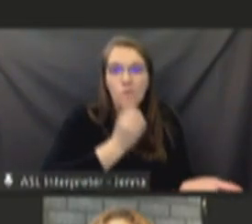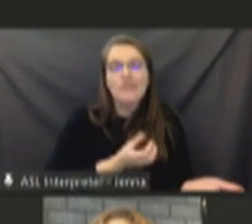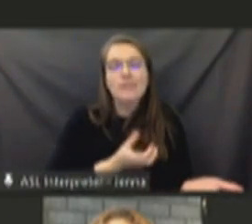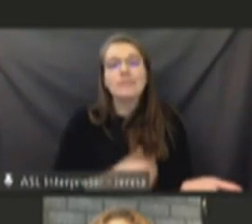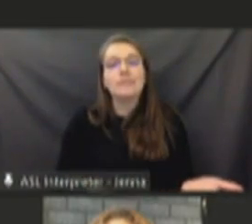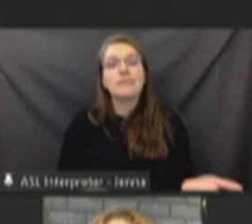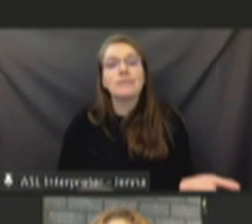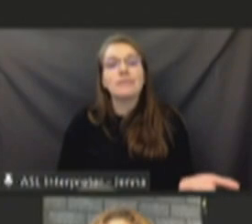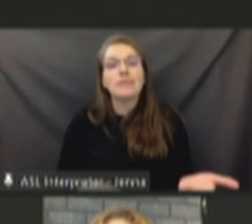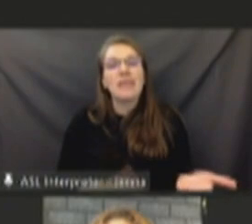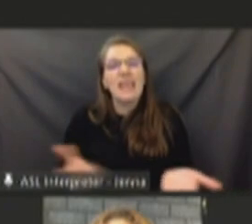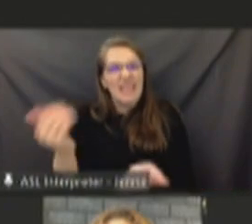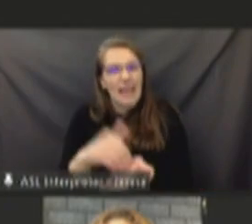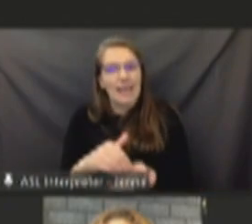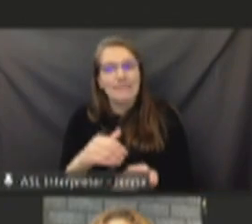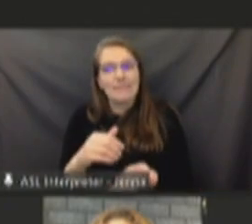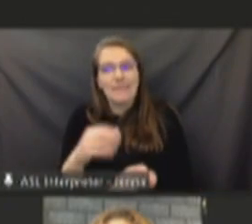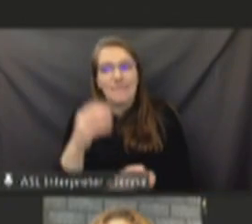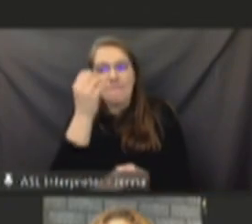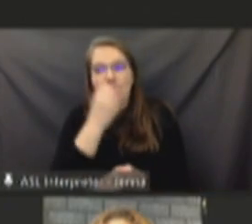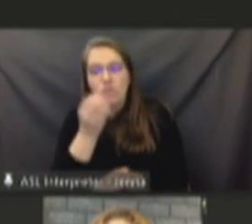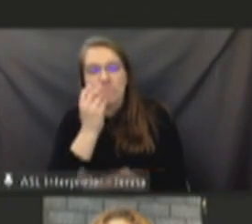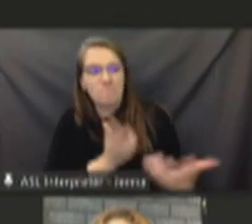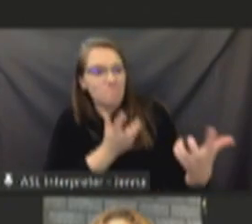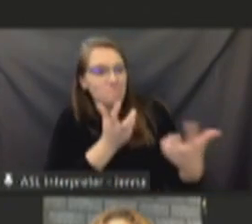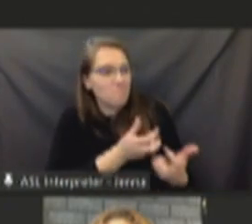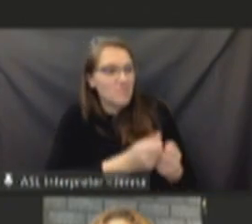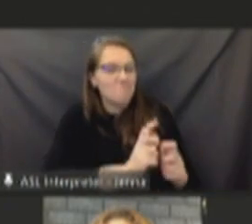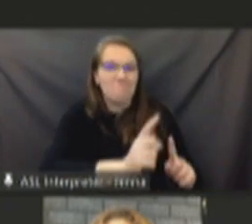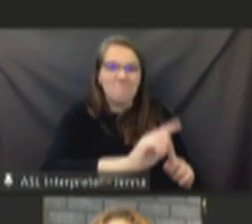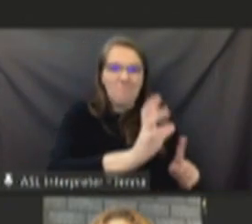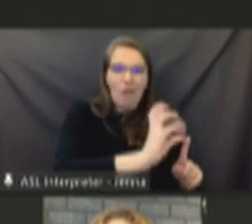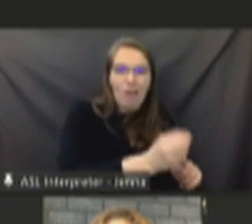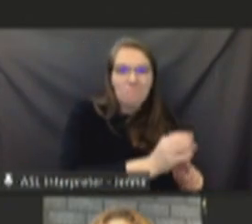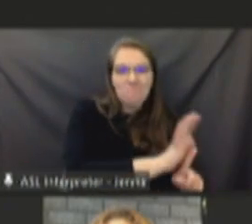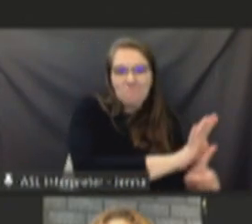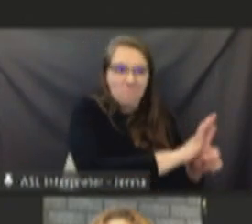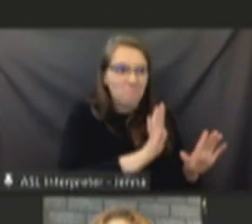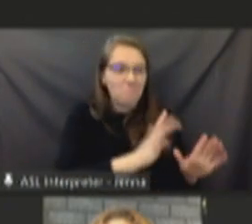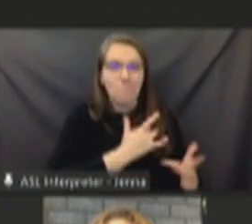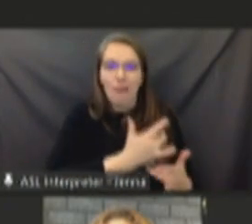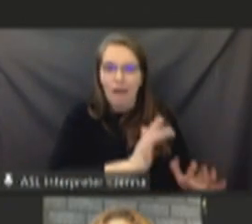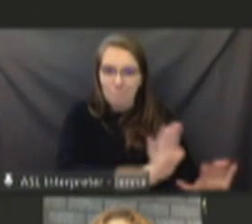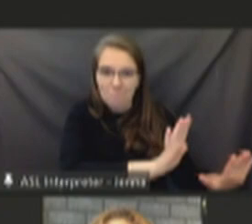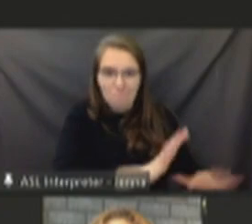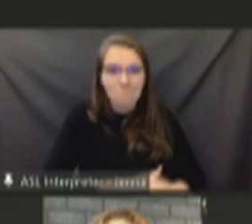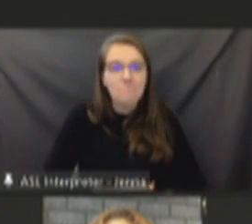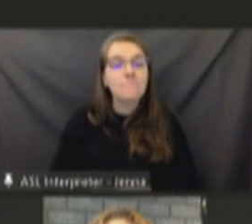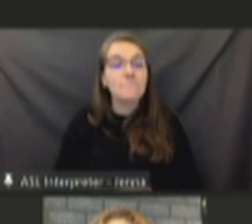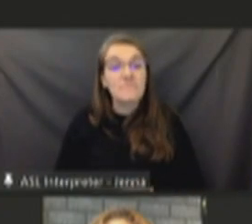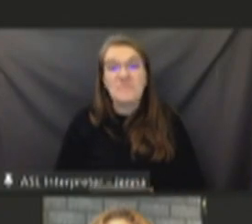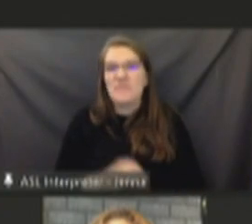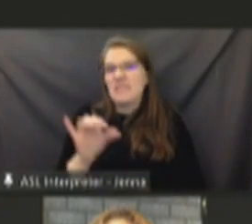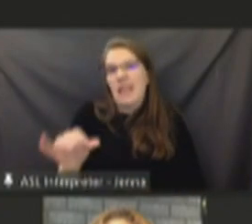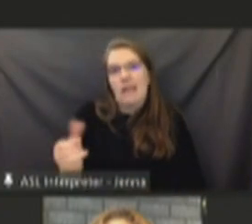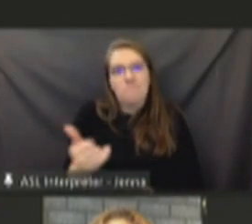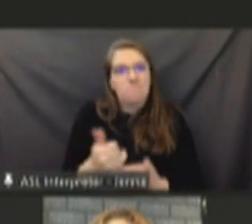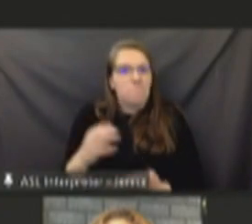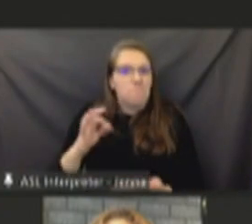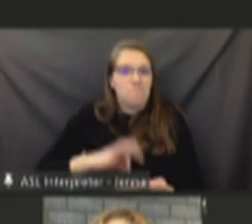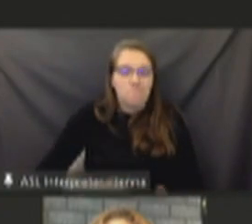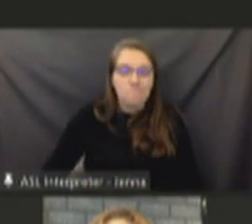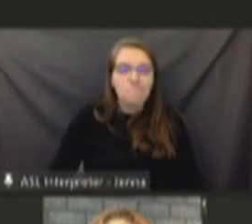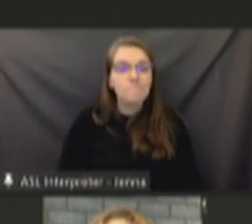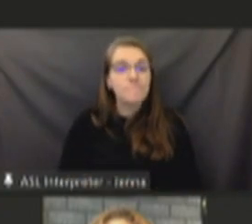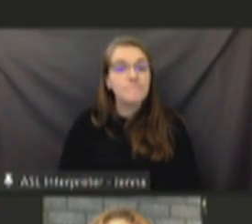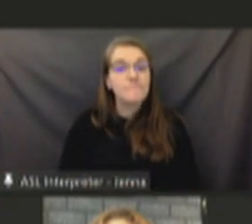delivering food that were specific to these ethnic groups. So we found that to be super helpful. And also, other collaborations that